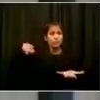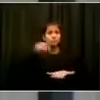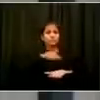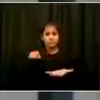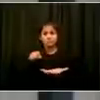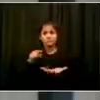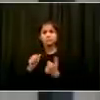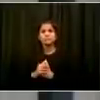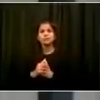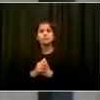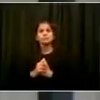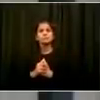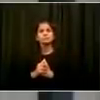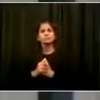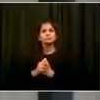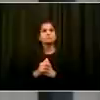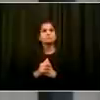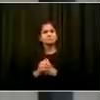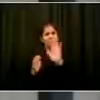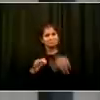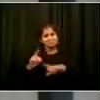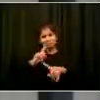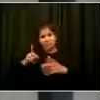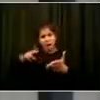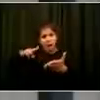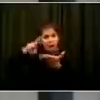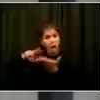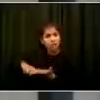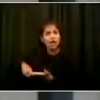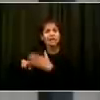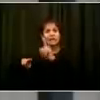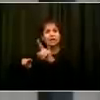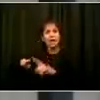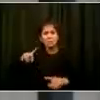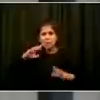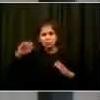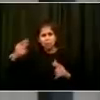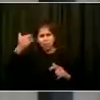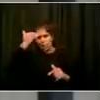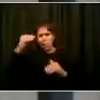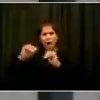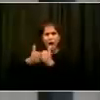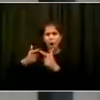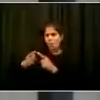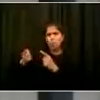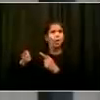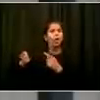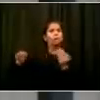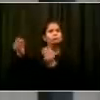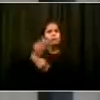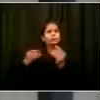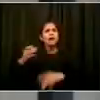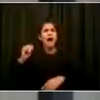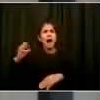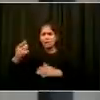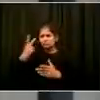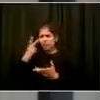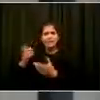Black ecosystem. It's about nourishing Black businesses and activating the next generation of